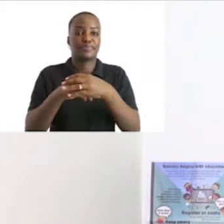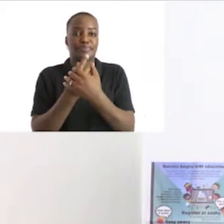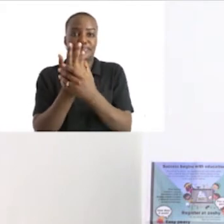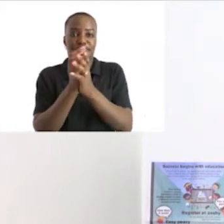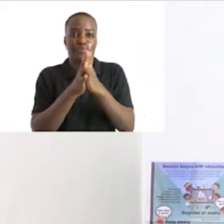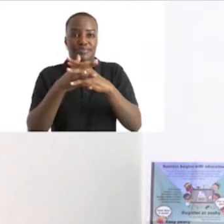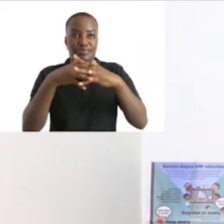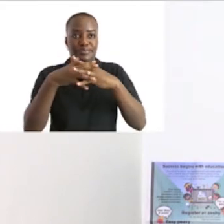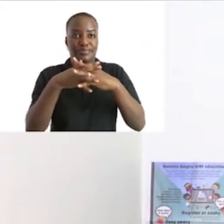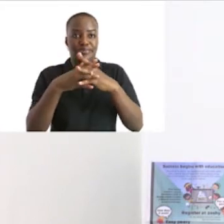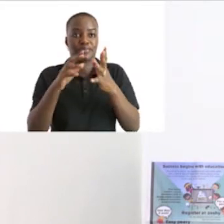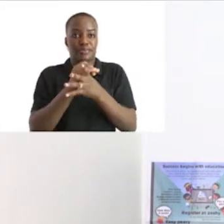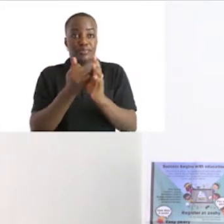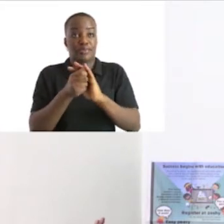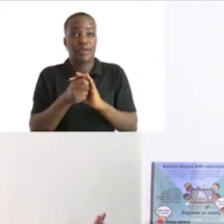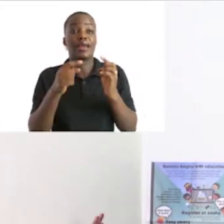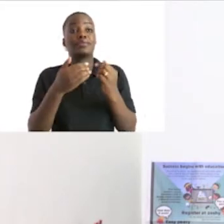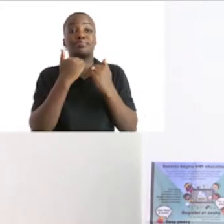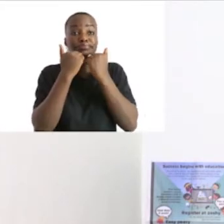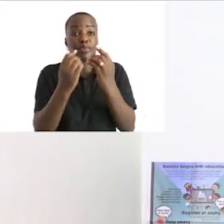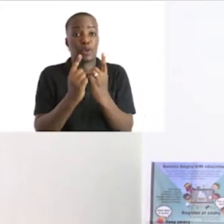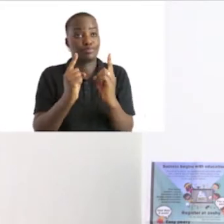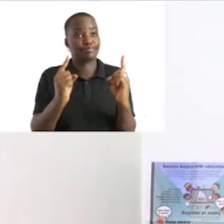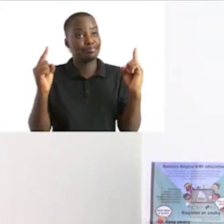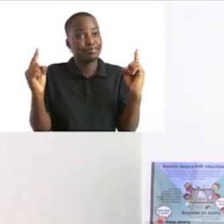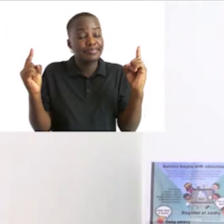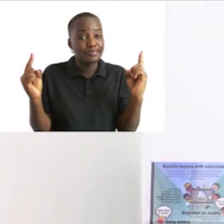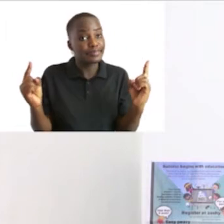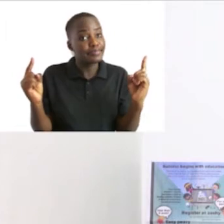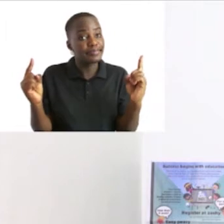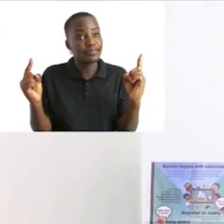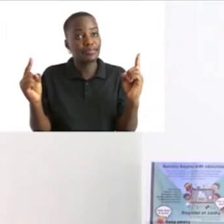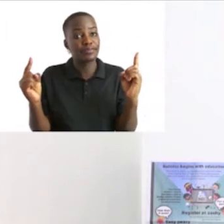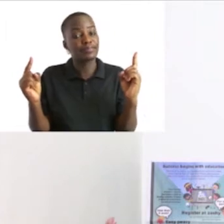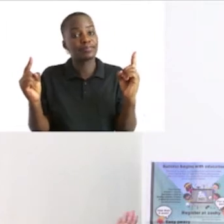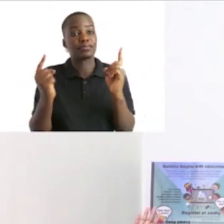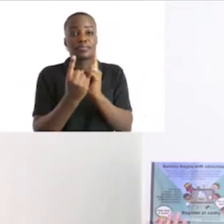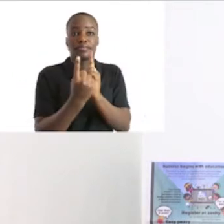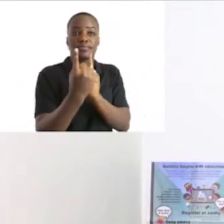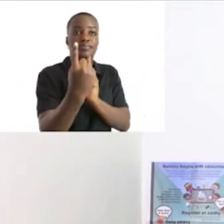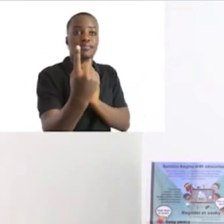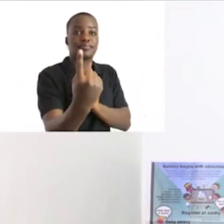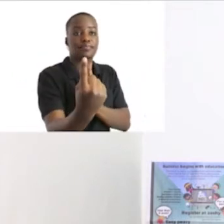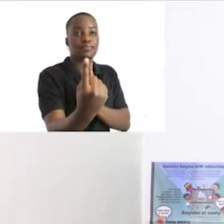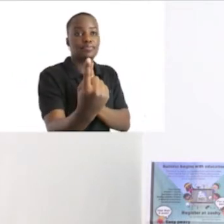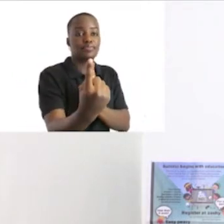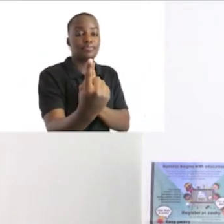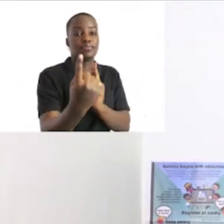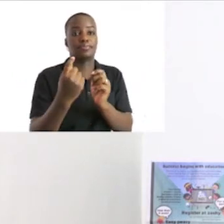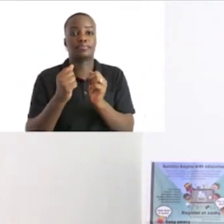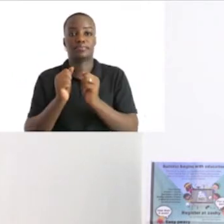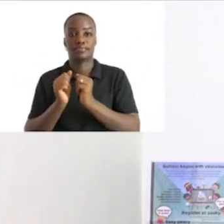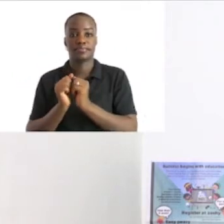to be safe is to check your social distancing. We do that by spreading our hands out and in front